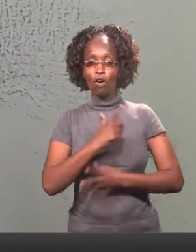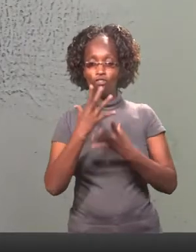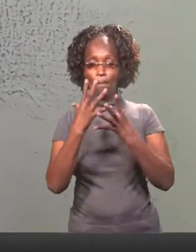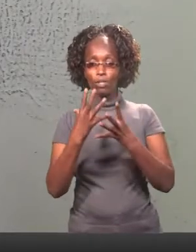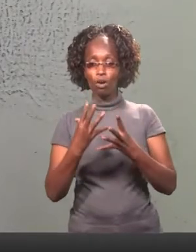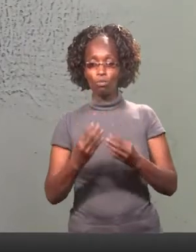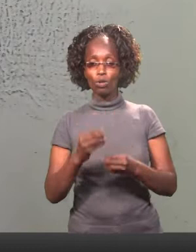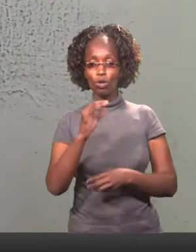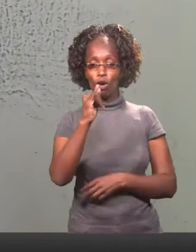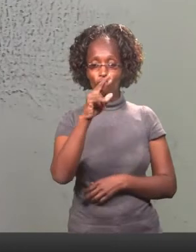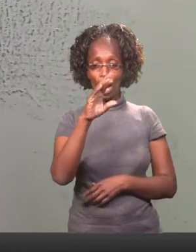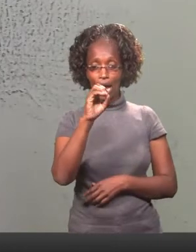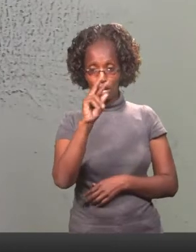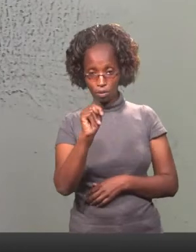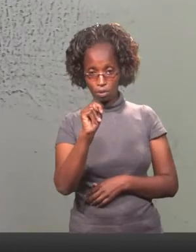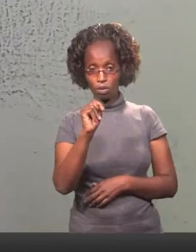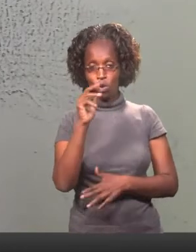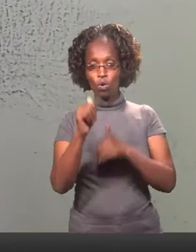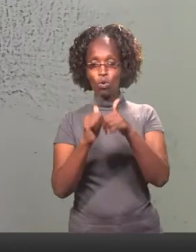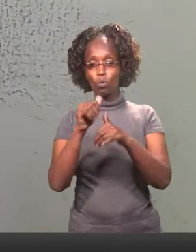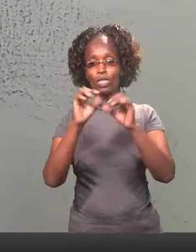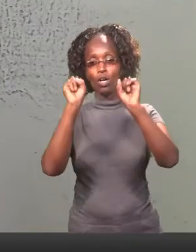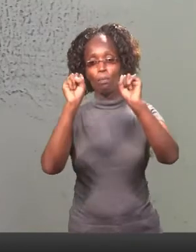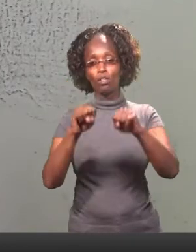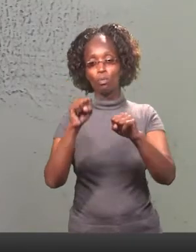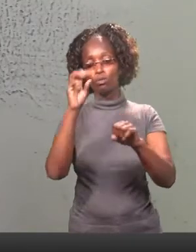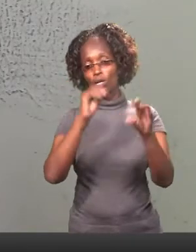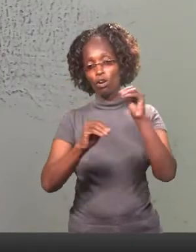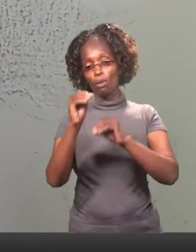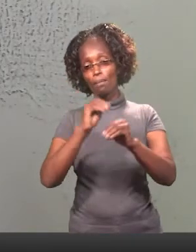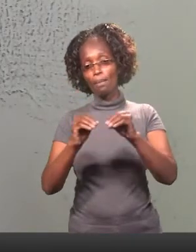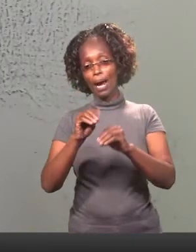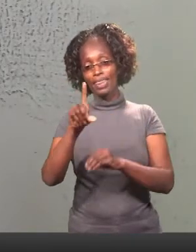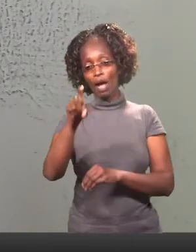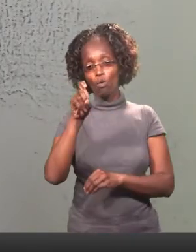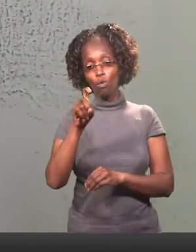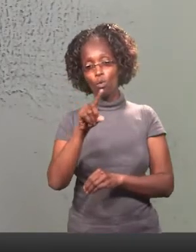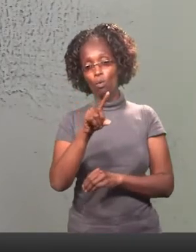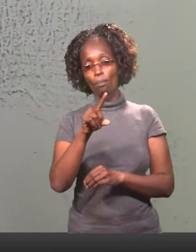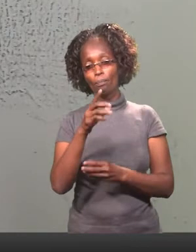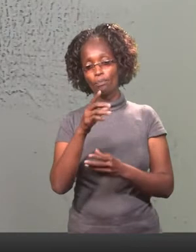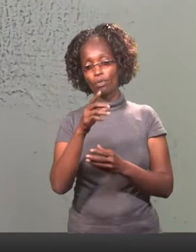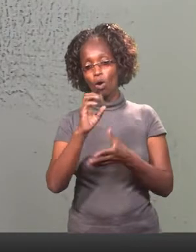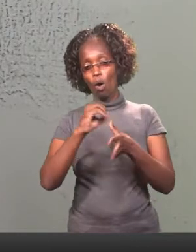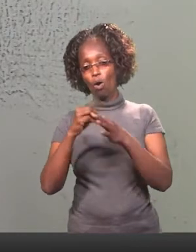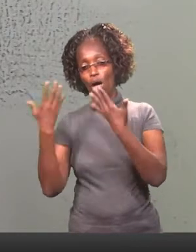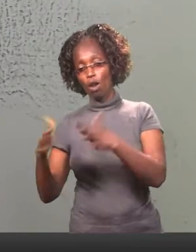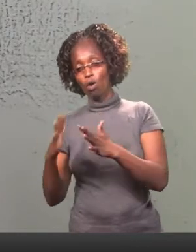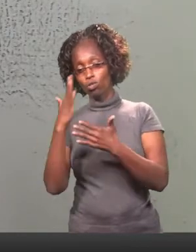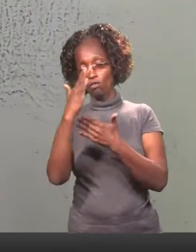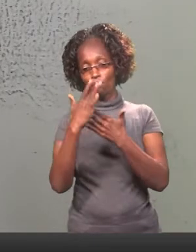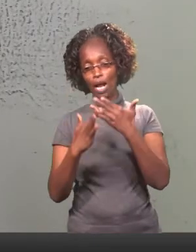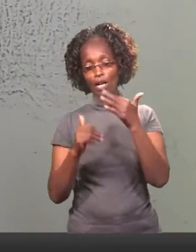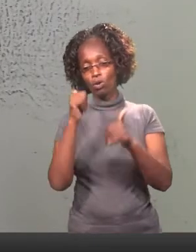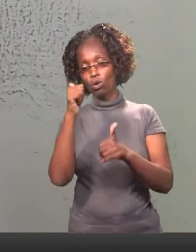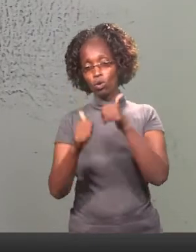absorption of iron. This could be caused by things like hookworms, infestation, or this loss of blood,